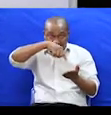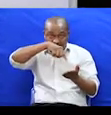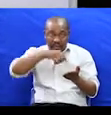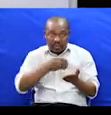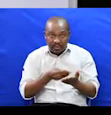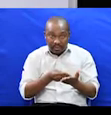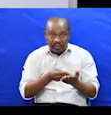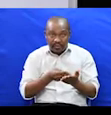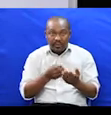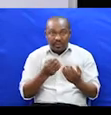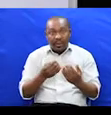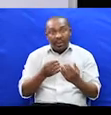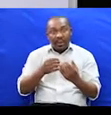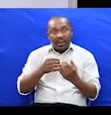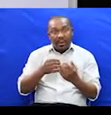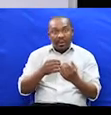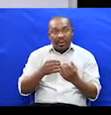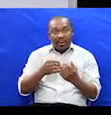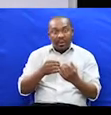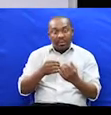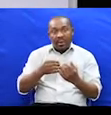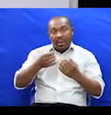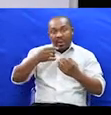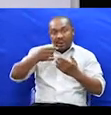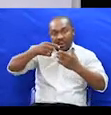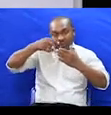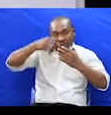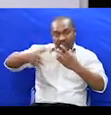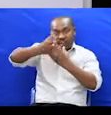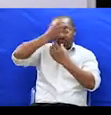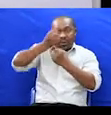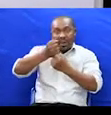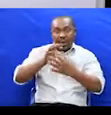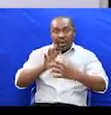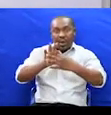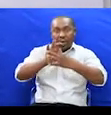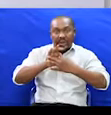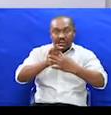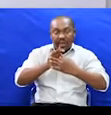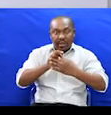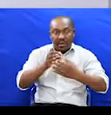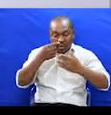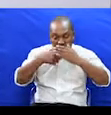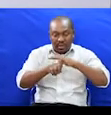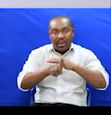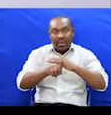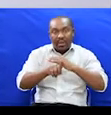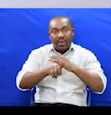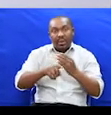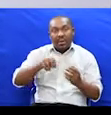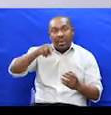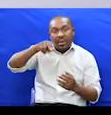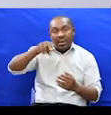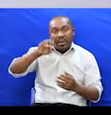which was concentrated within the what? Within the nucleus, which was